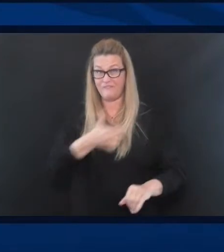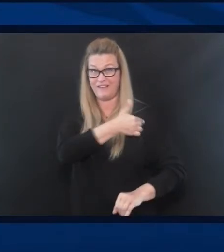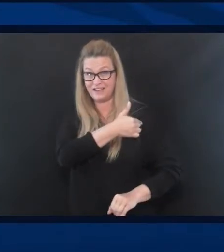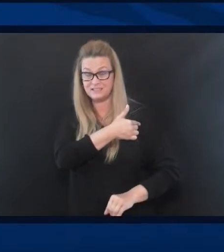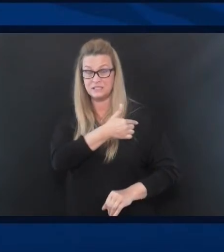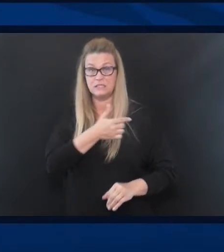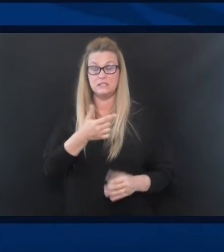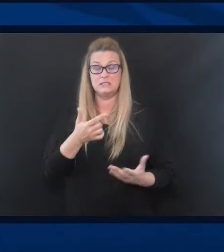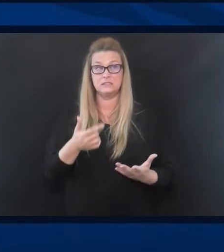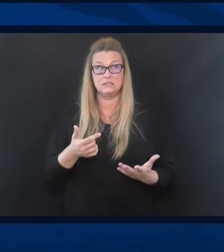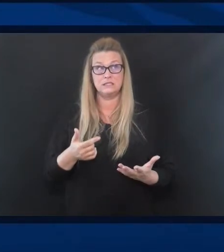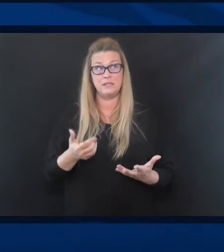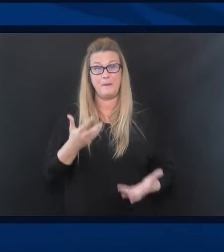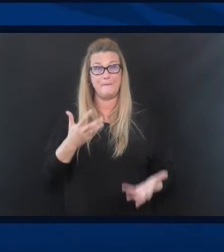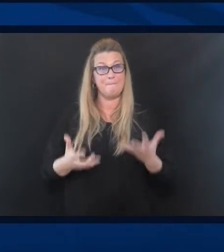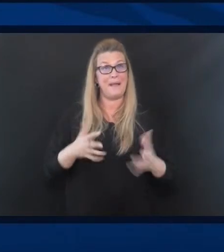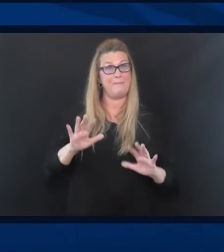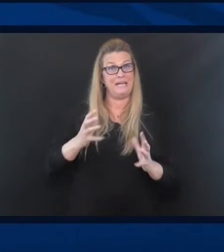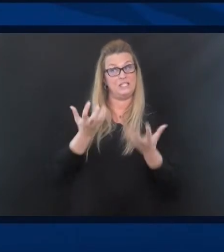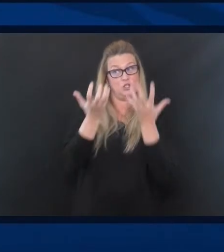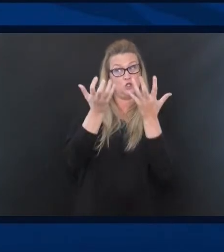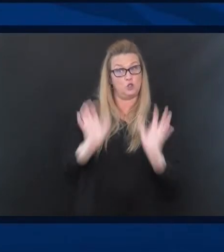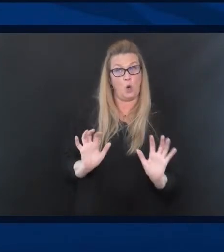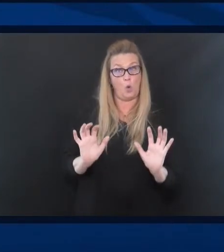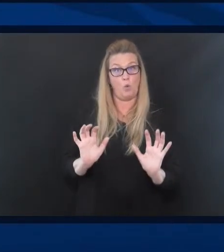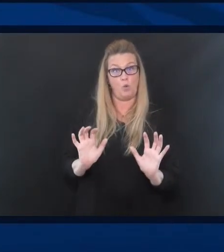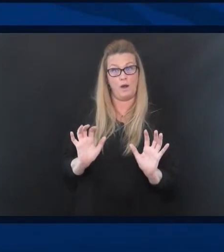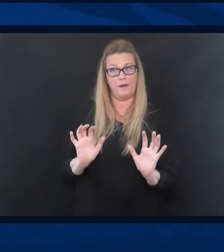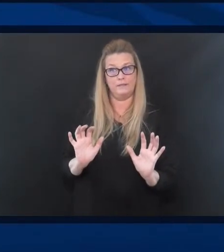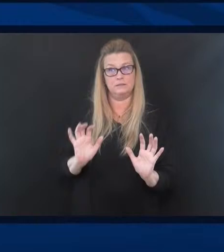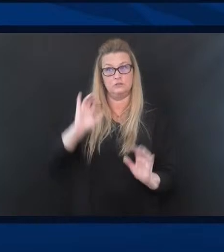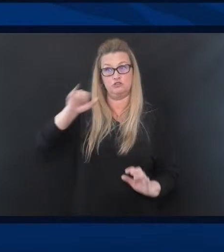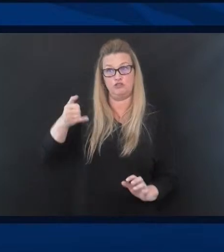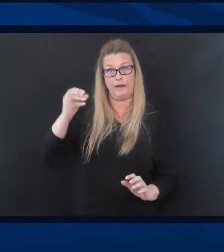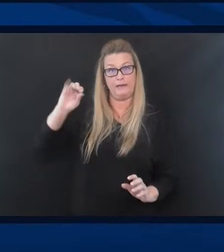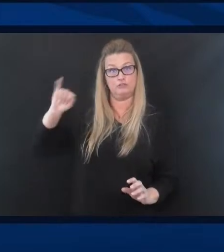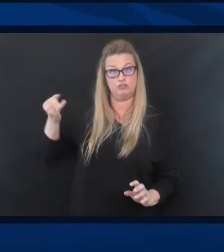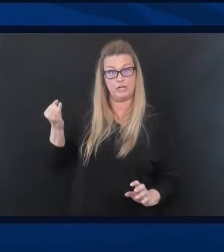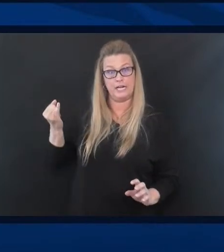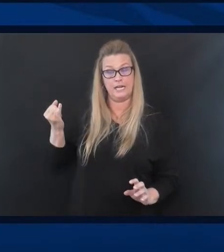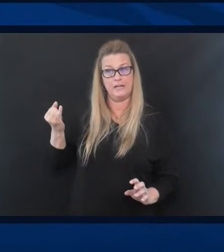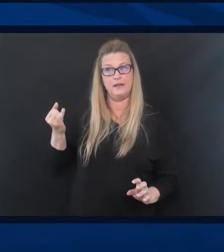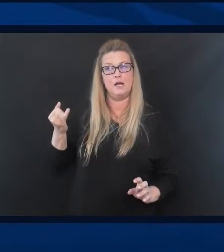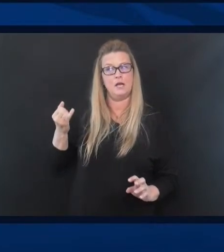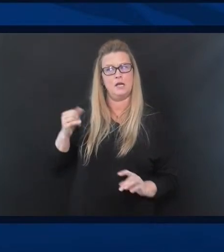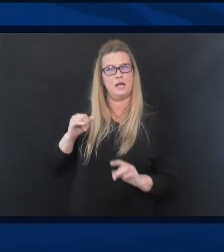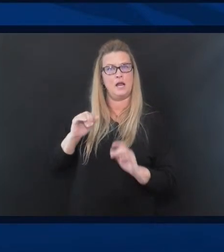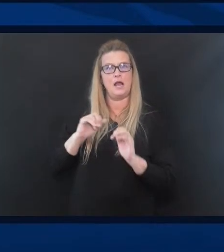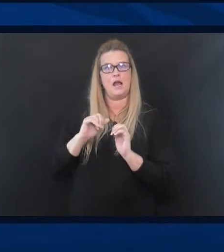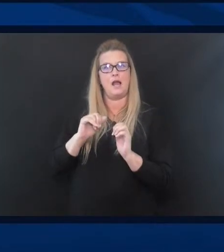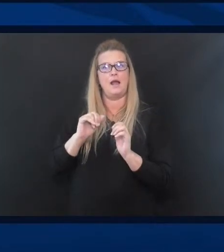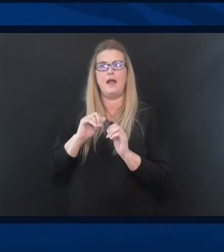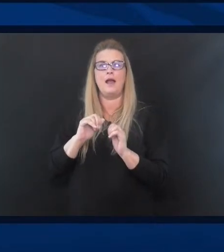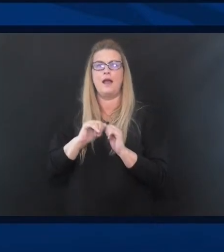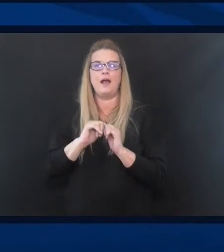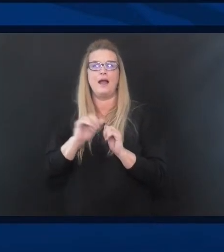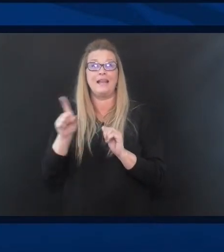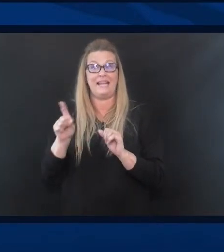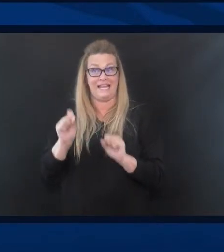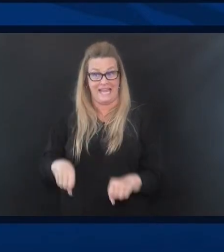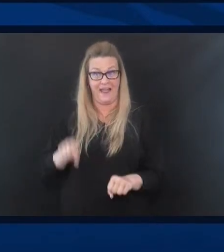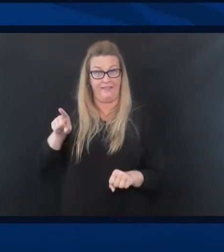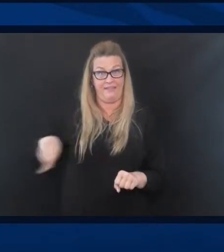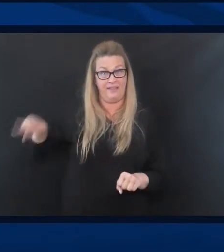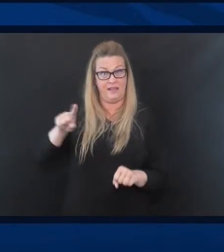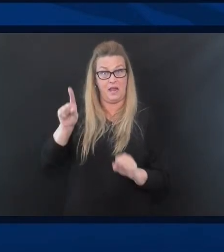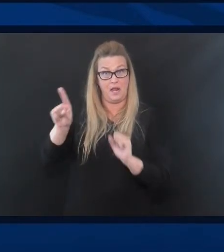the Johnson & Johnson, and they may need some assurances that they could opt for a different